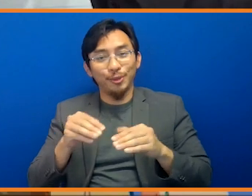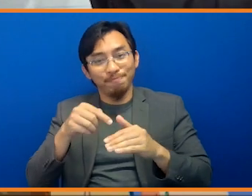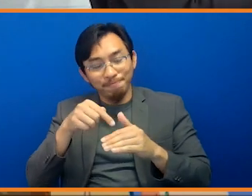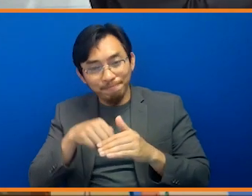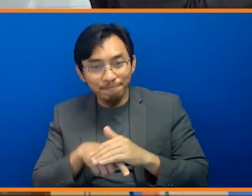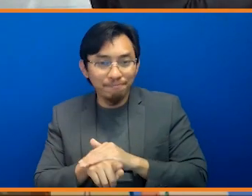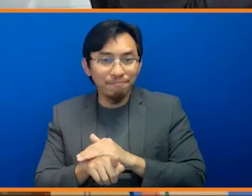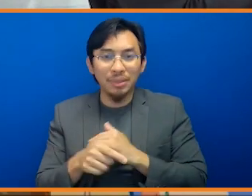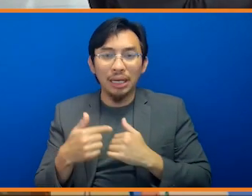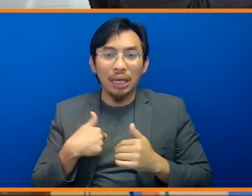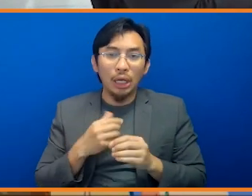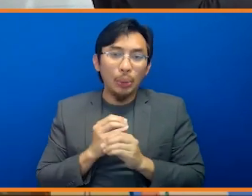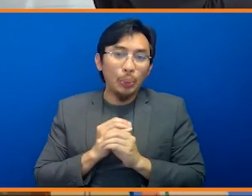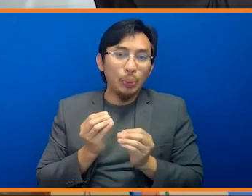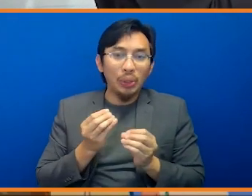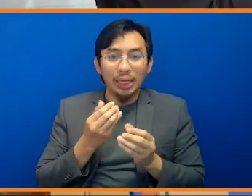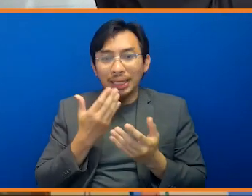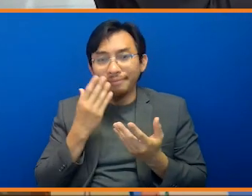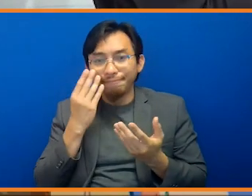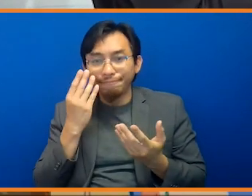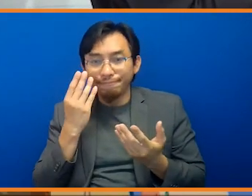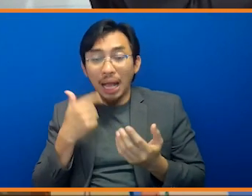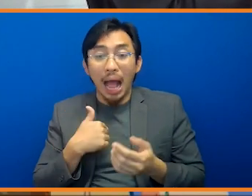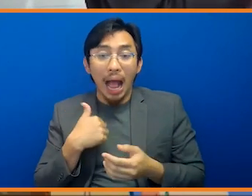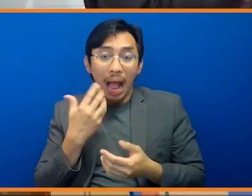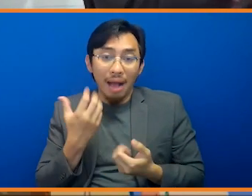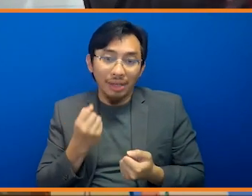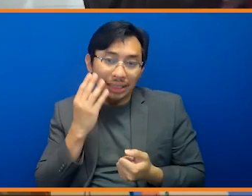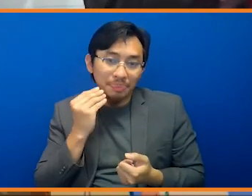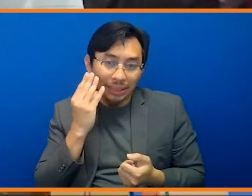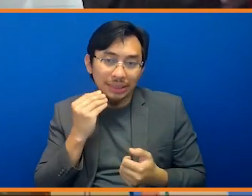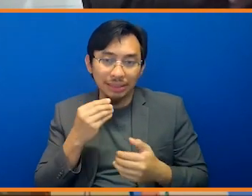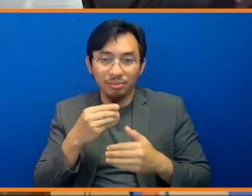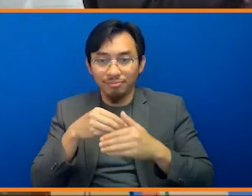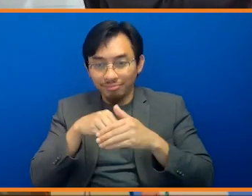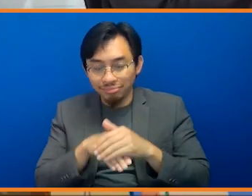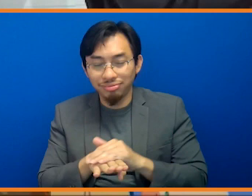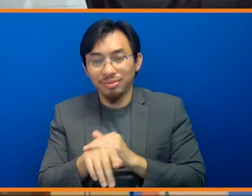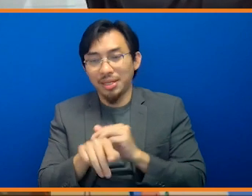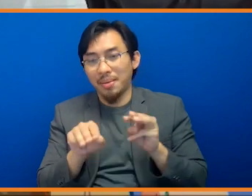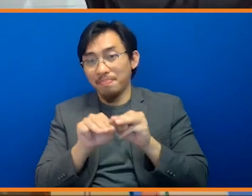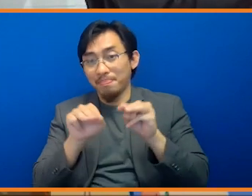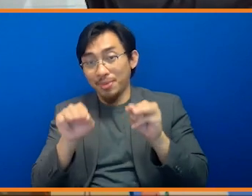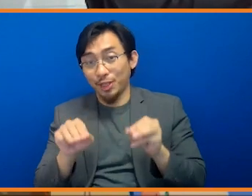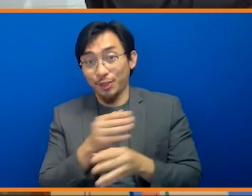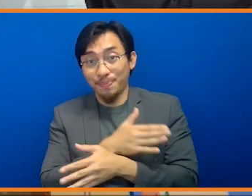have experience when I visit the museum Aceh.